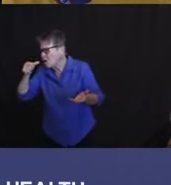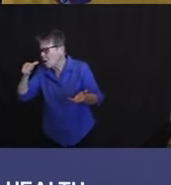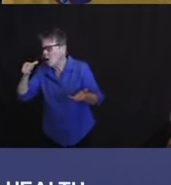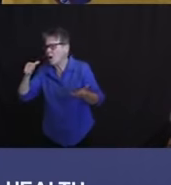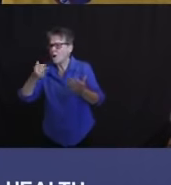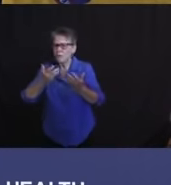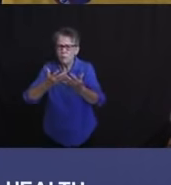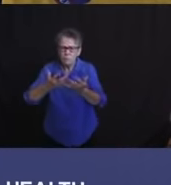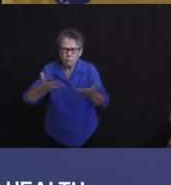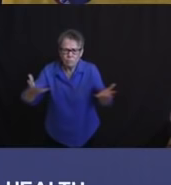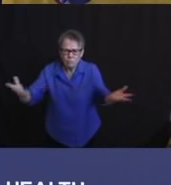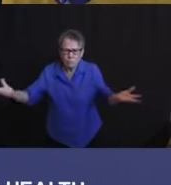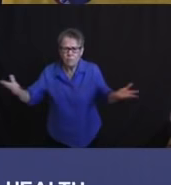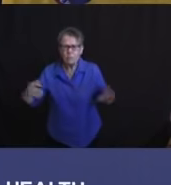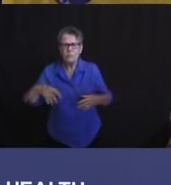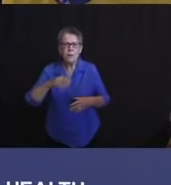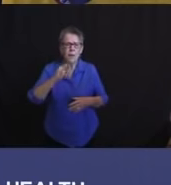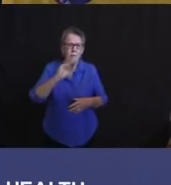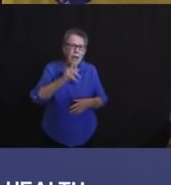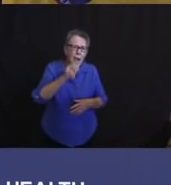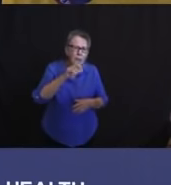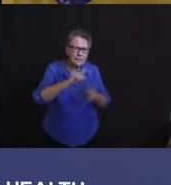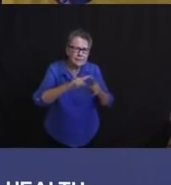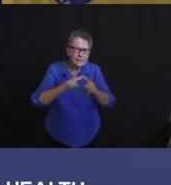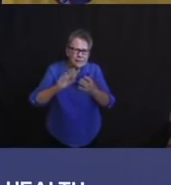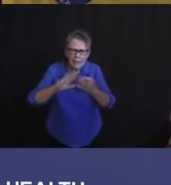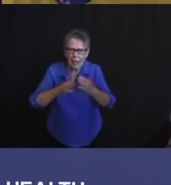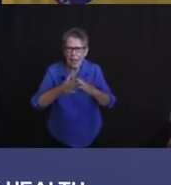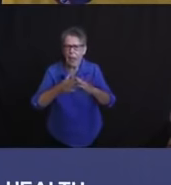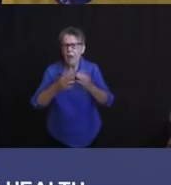who are protesting. You've been peaceful, you've been